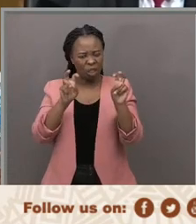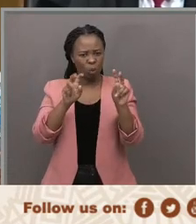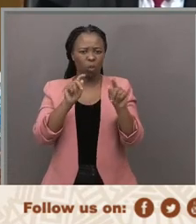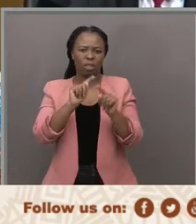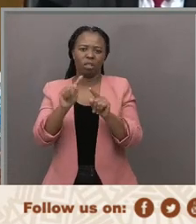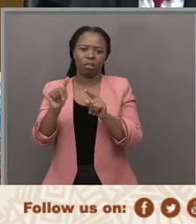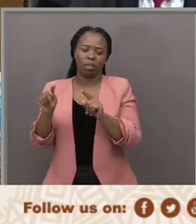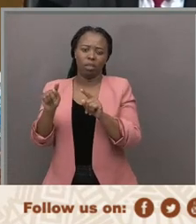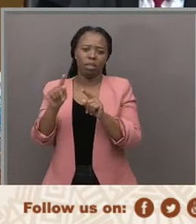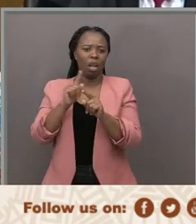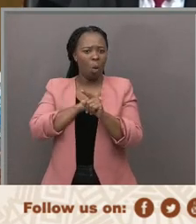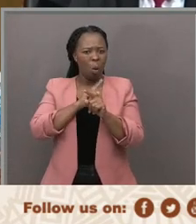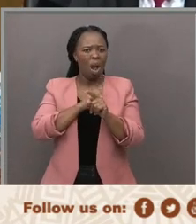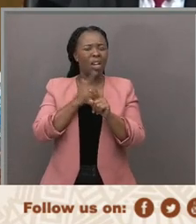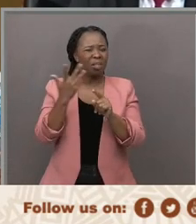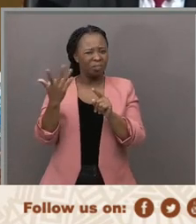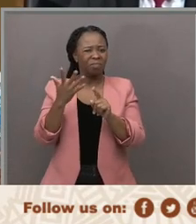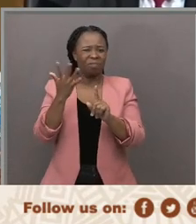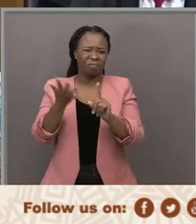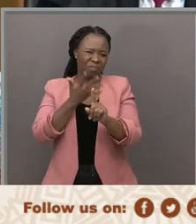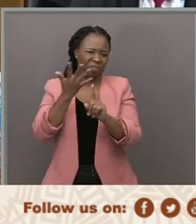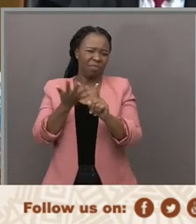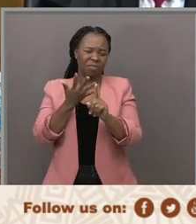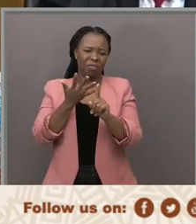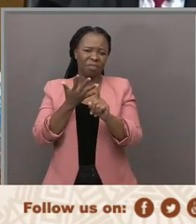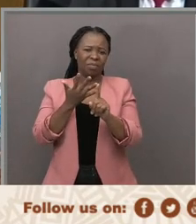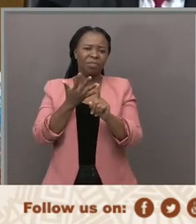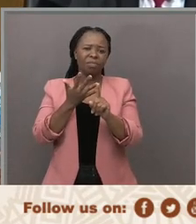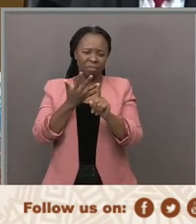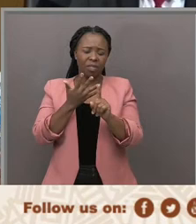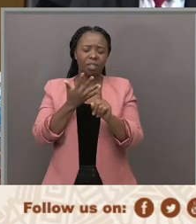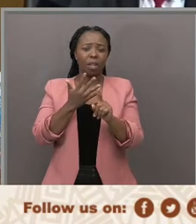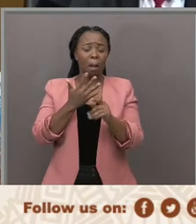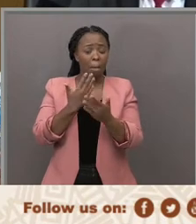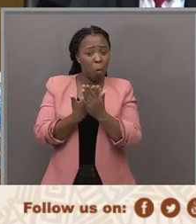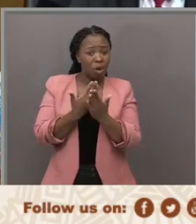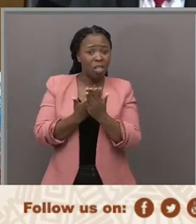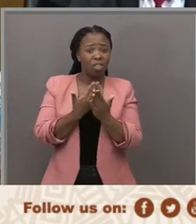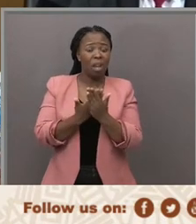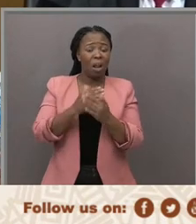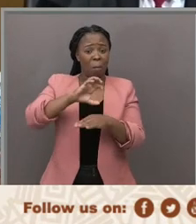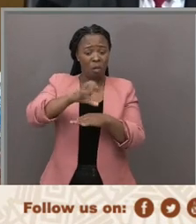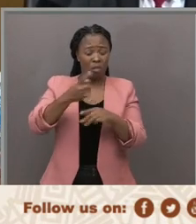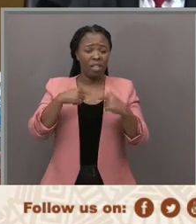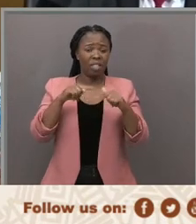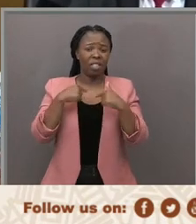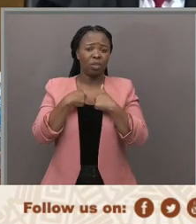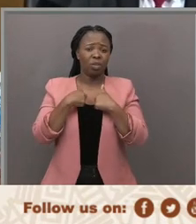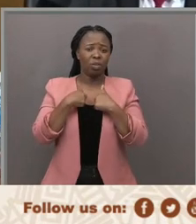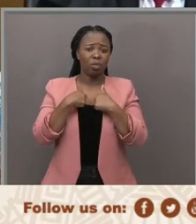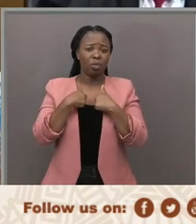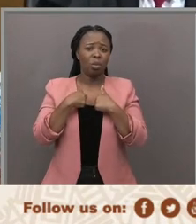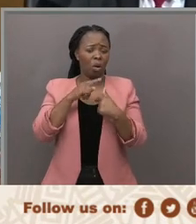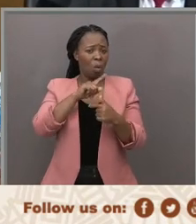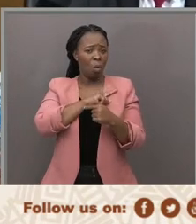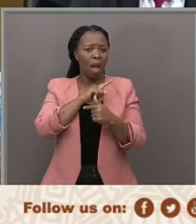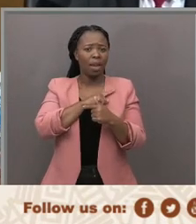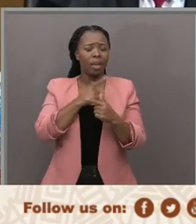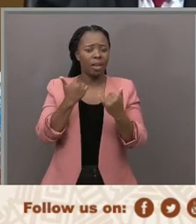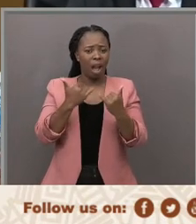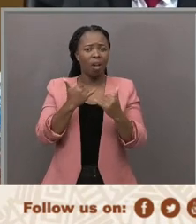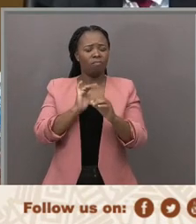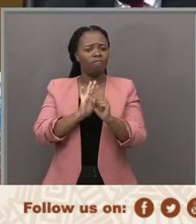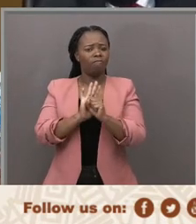the tremendous capacity and potential of our province to be at the driving seat of